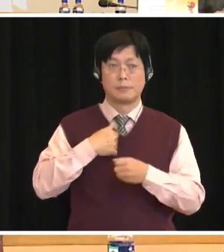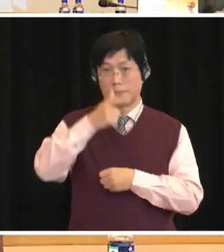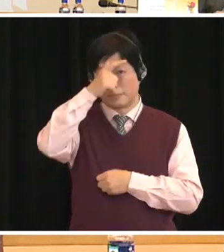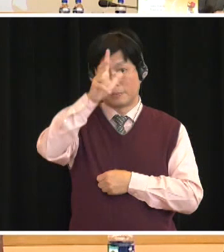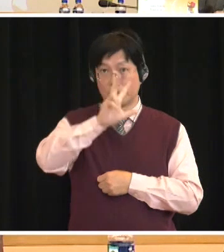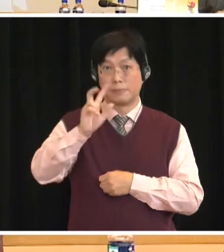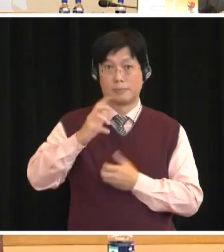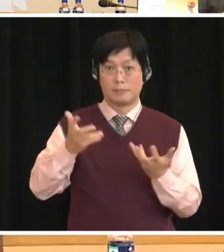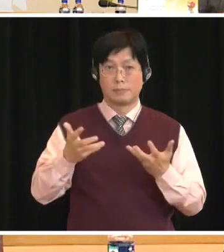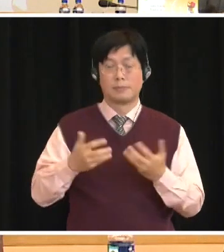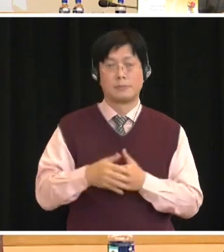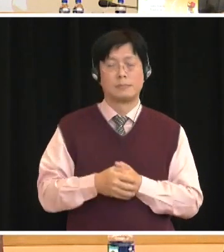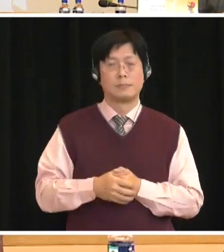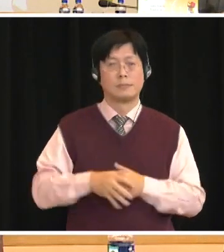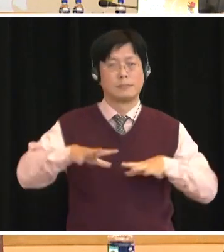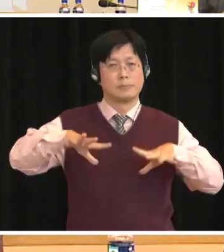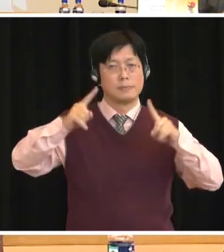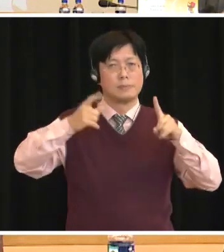Right, I think